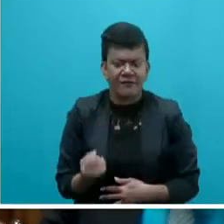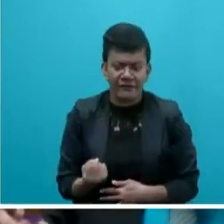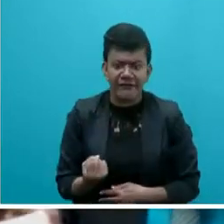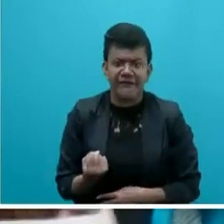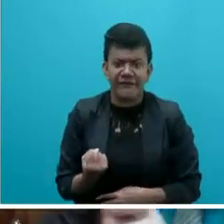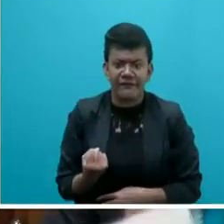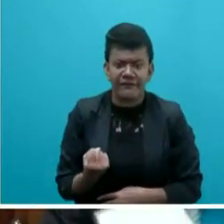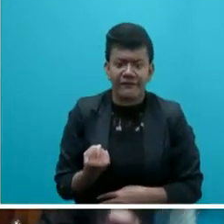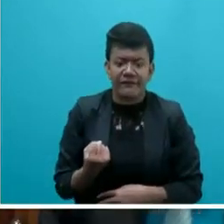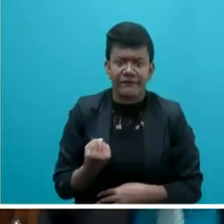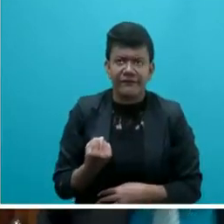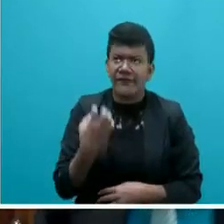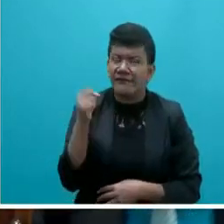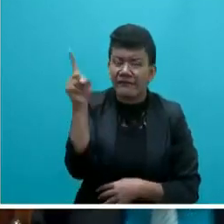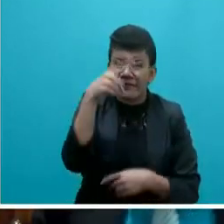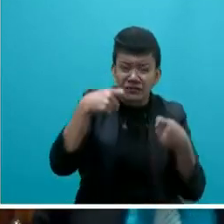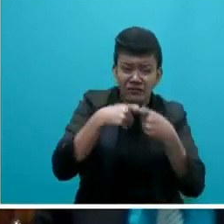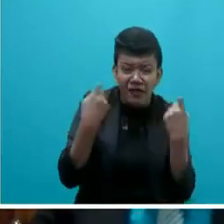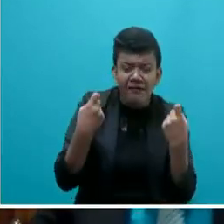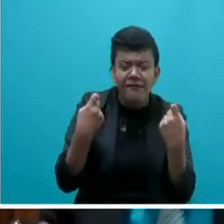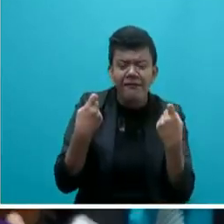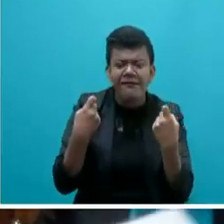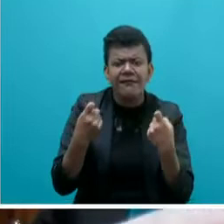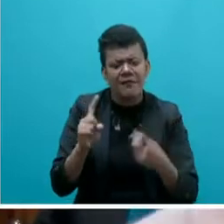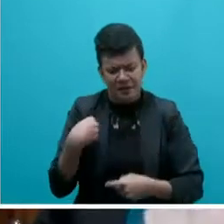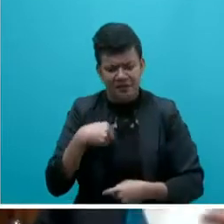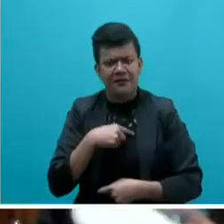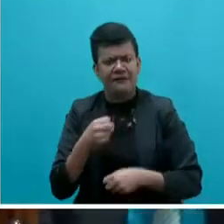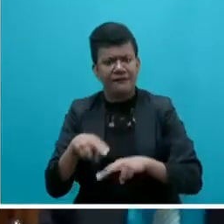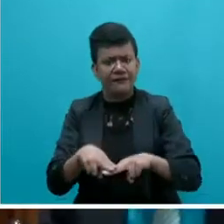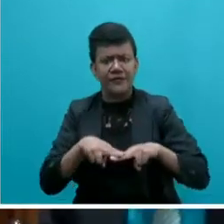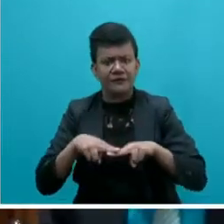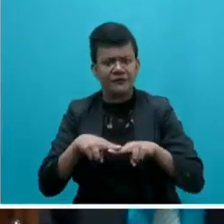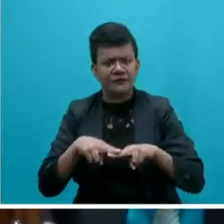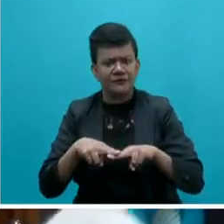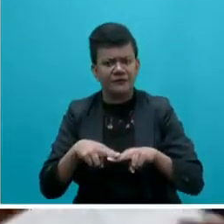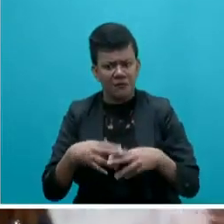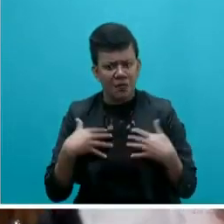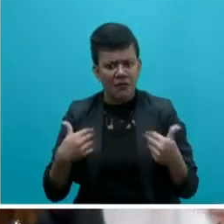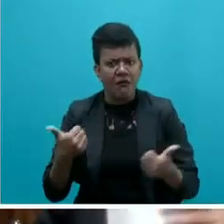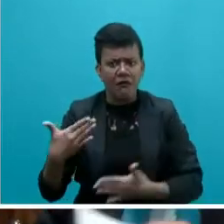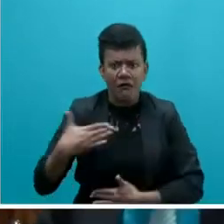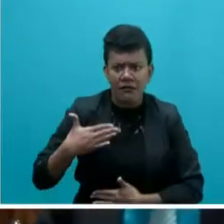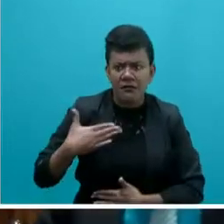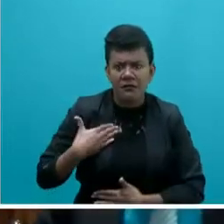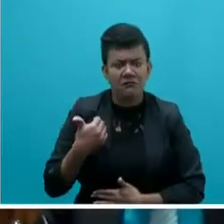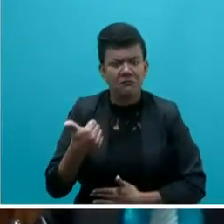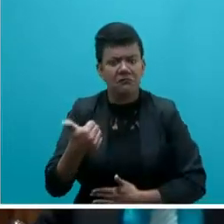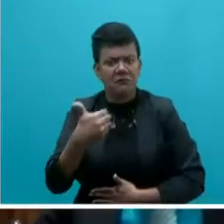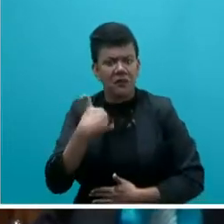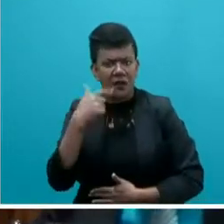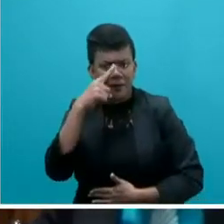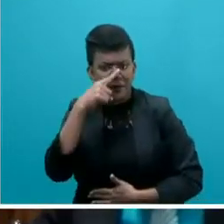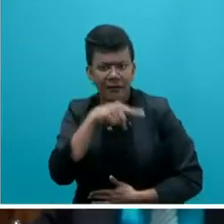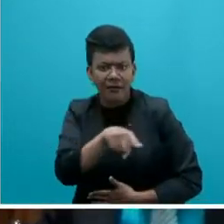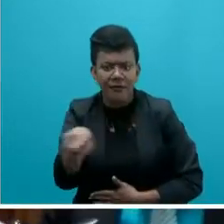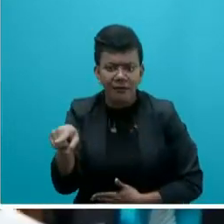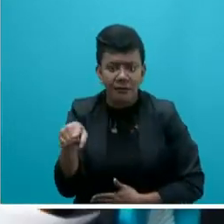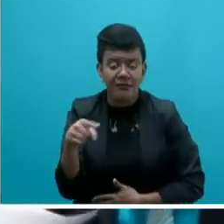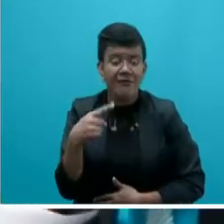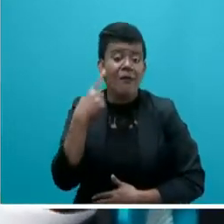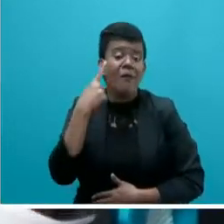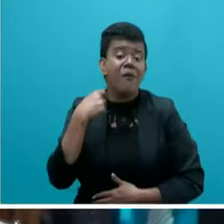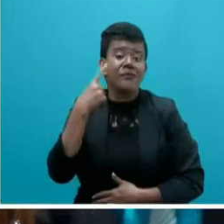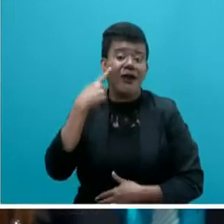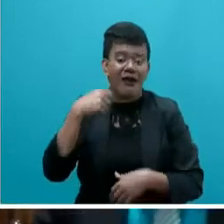people. Honourable Speaker say amongst these water and water-related extreme events are important elements to look into if we are